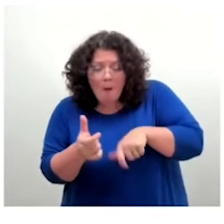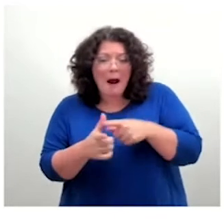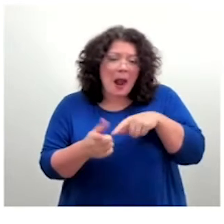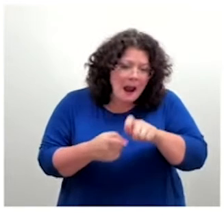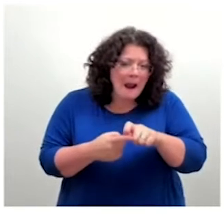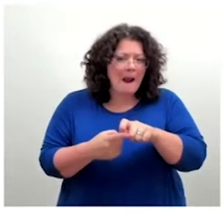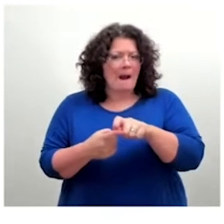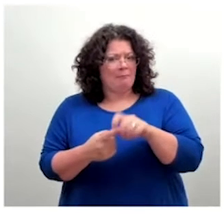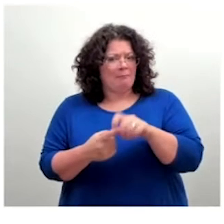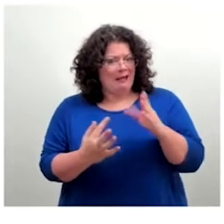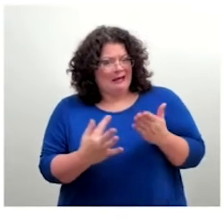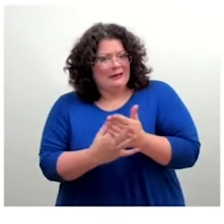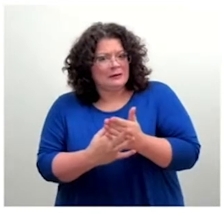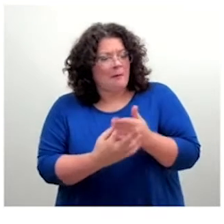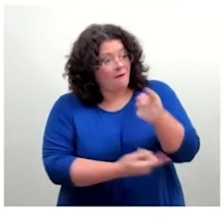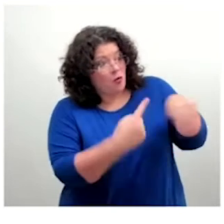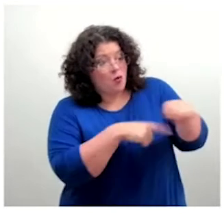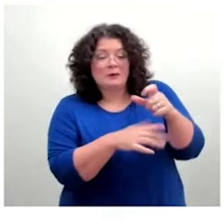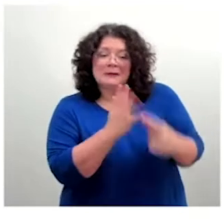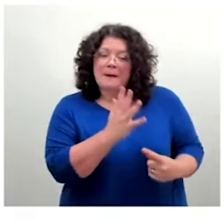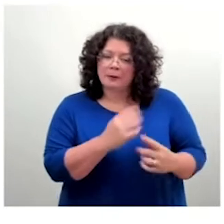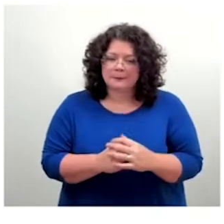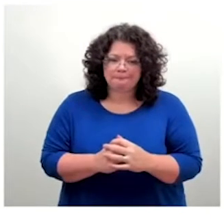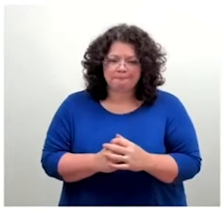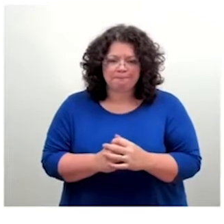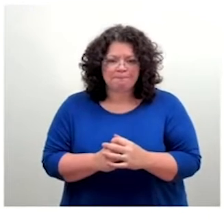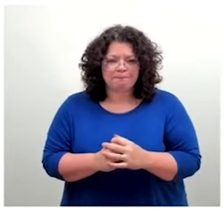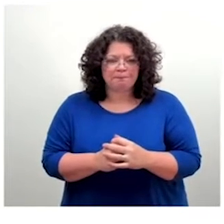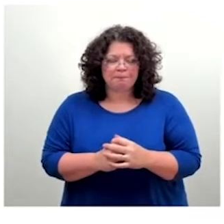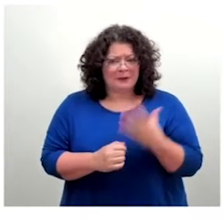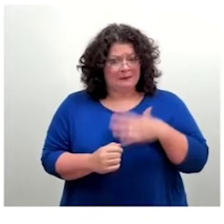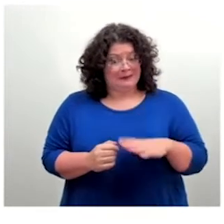The Web Content Accessibility Guidelines, or WCAG, are a standard